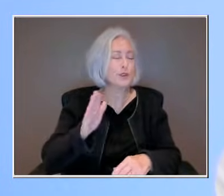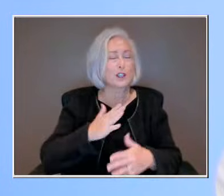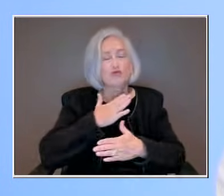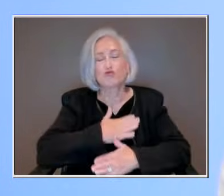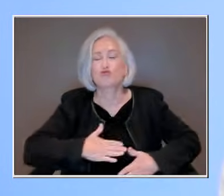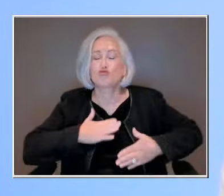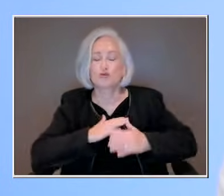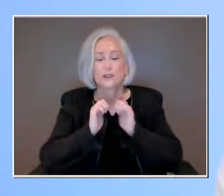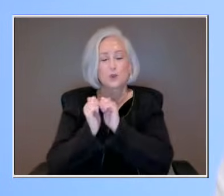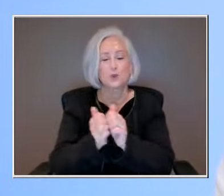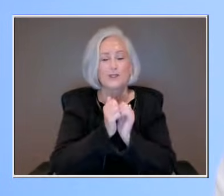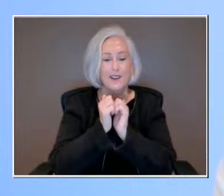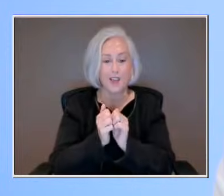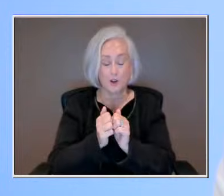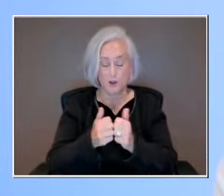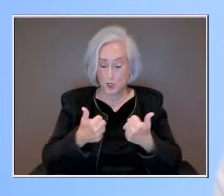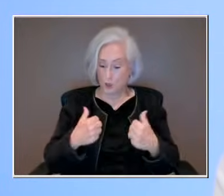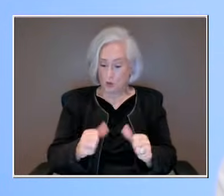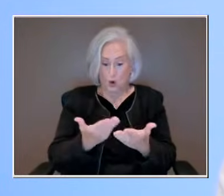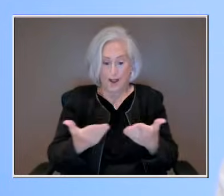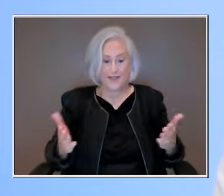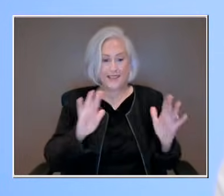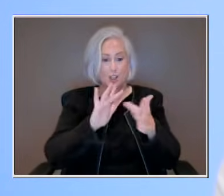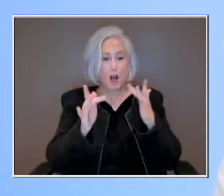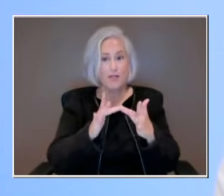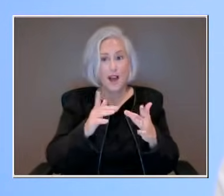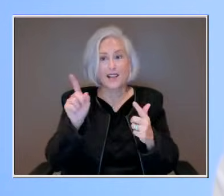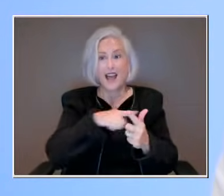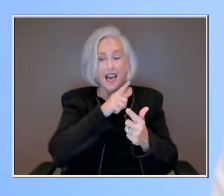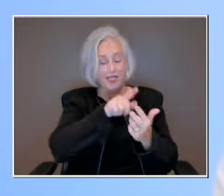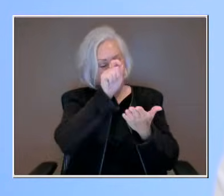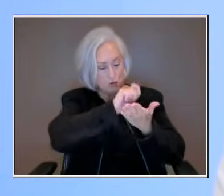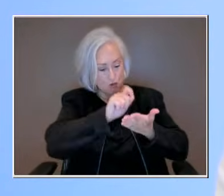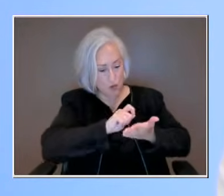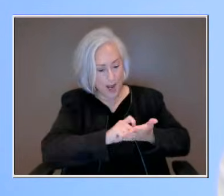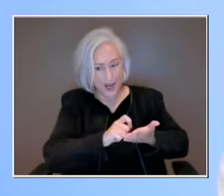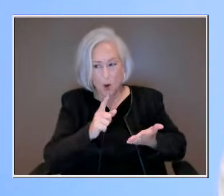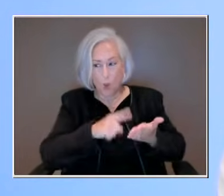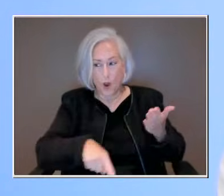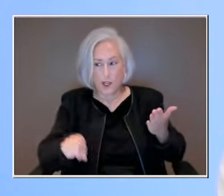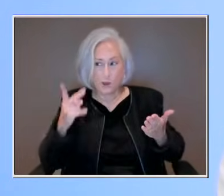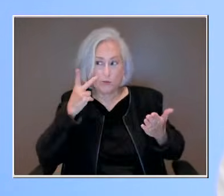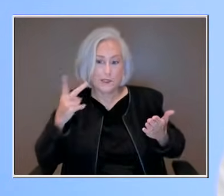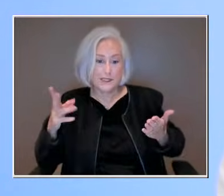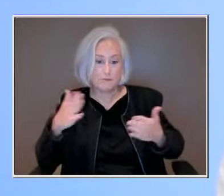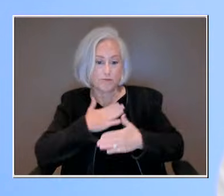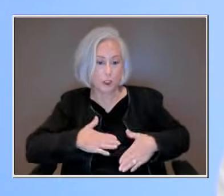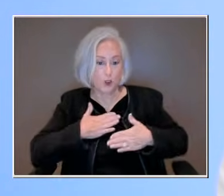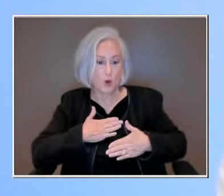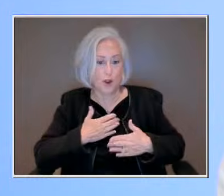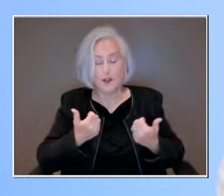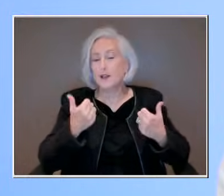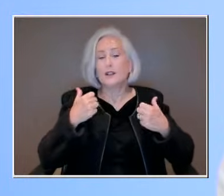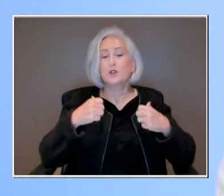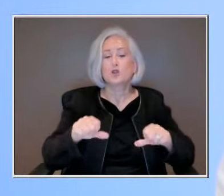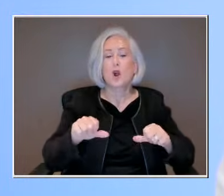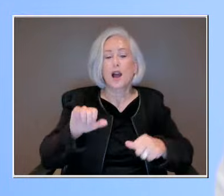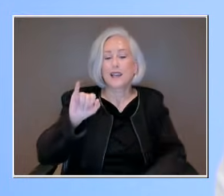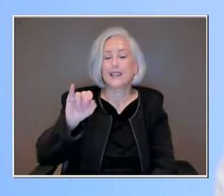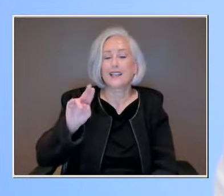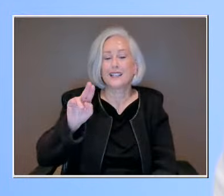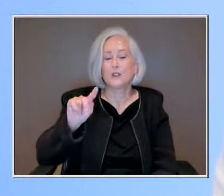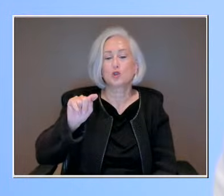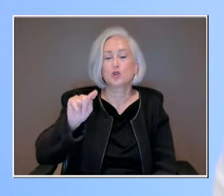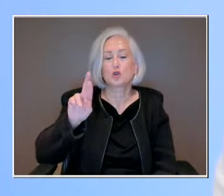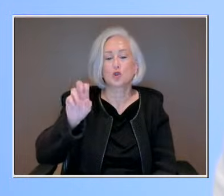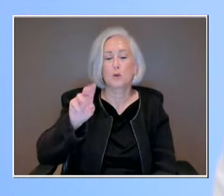and also then jotting those things down, because then you can explore further. Try instrumental music as well, if you find that